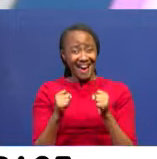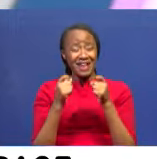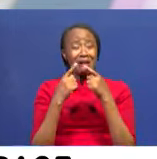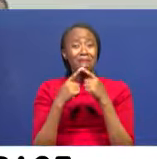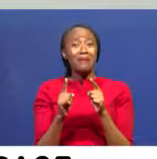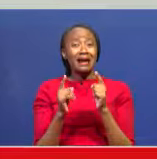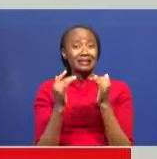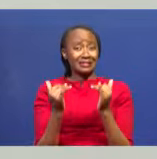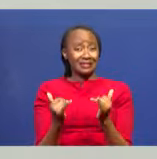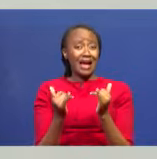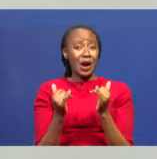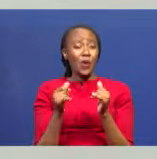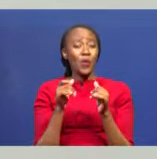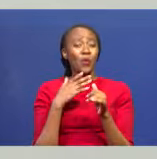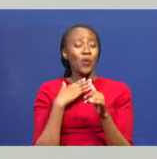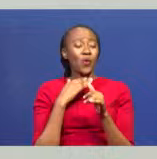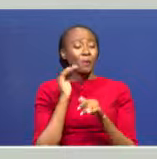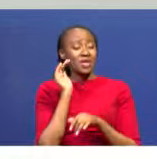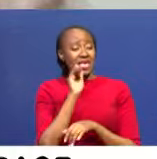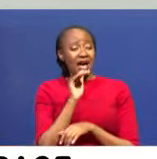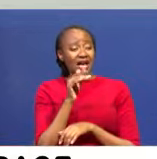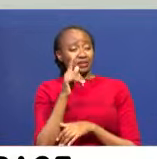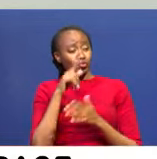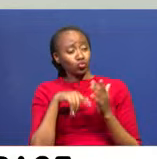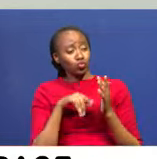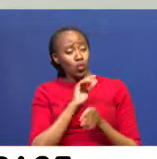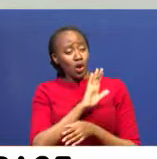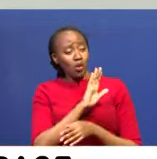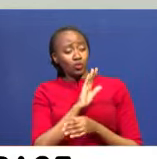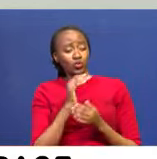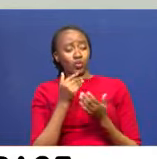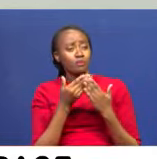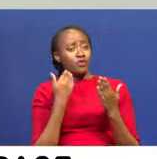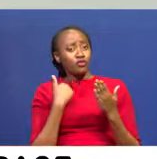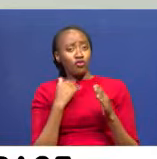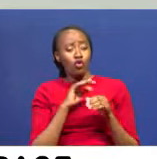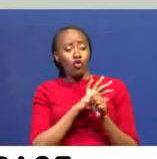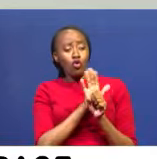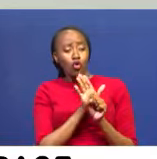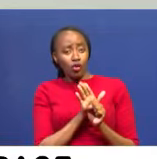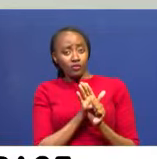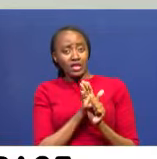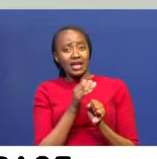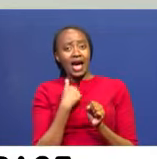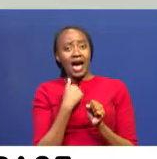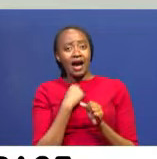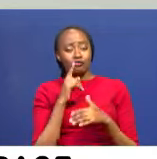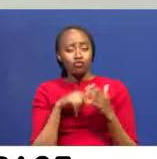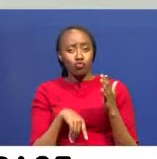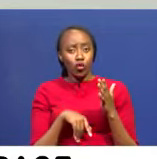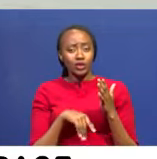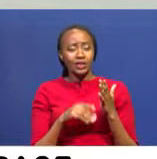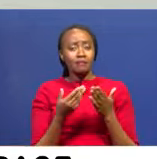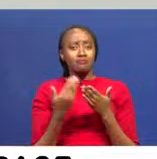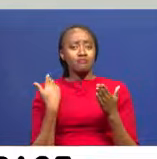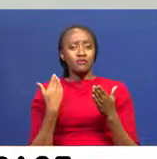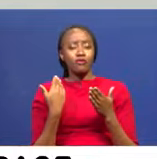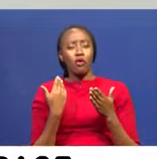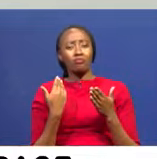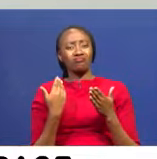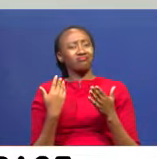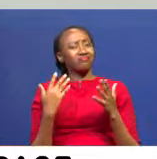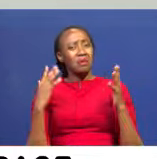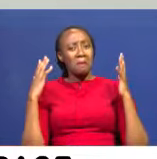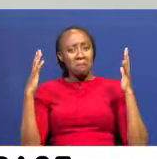It's okay, because the reason why I asked you that question, we witnessed what happened during the COVID-19 era. Yes. We witnessed in these superpower countries, we were asking